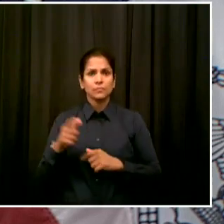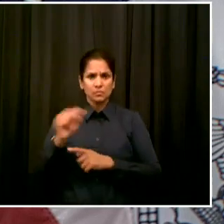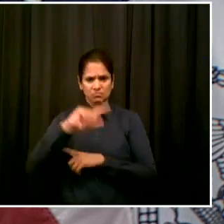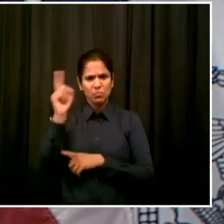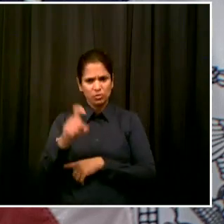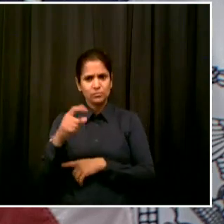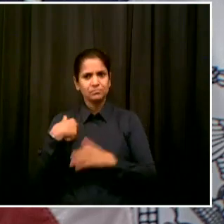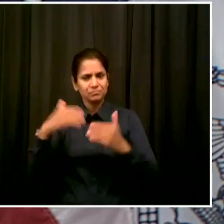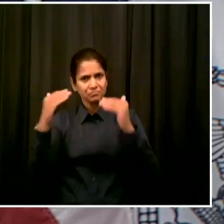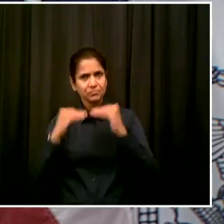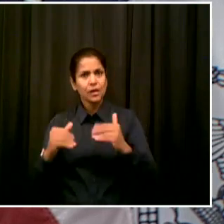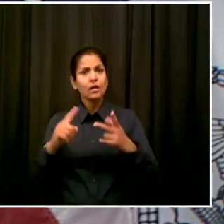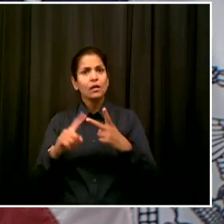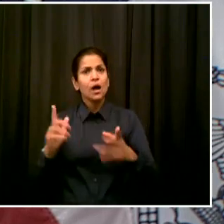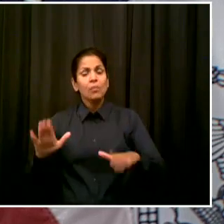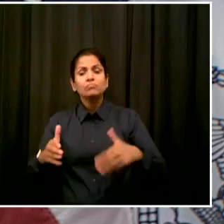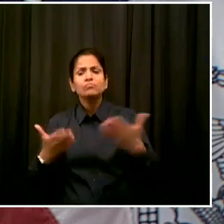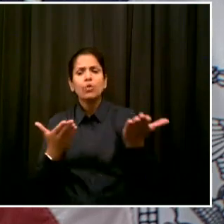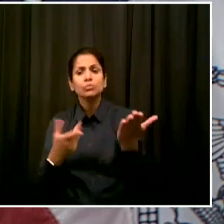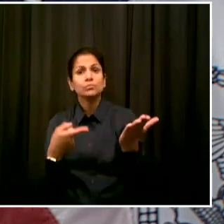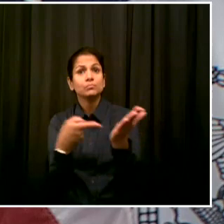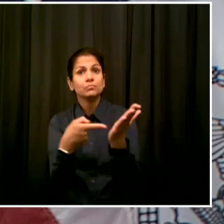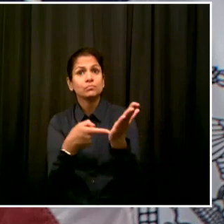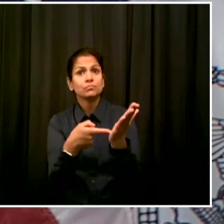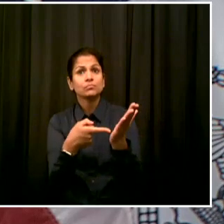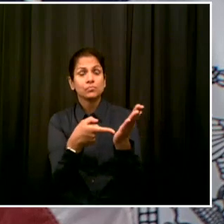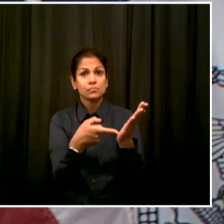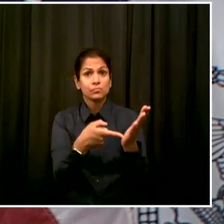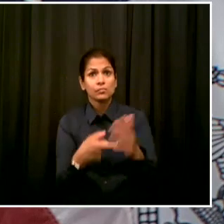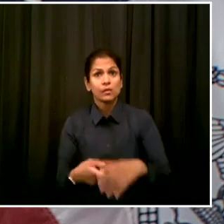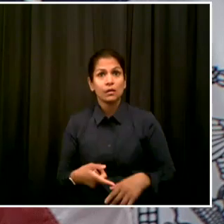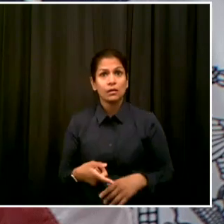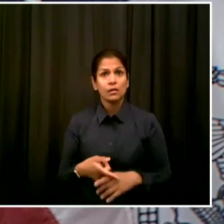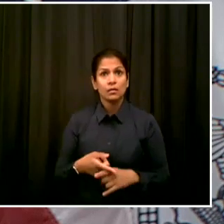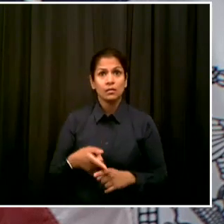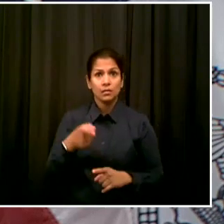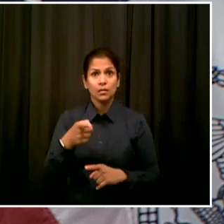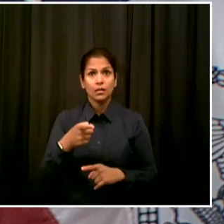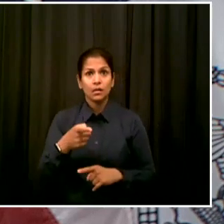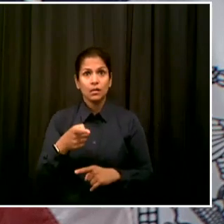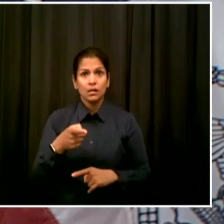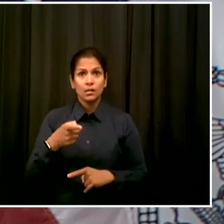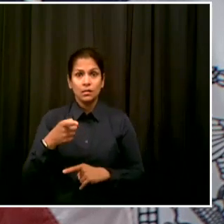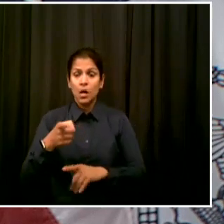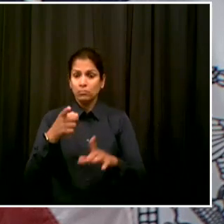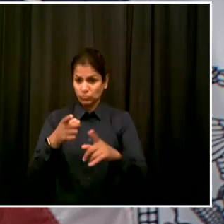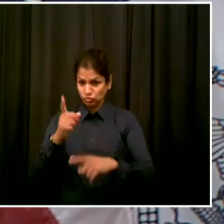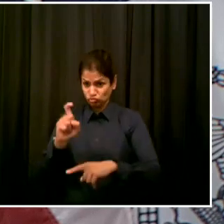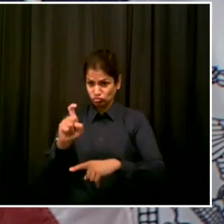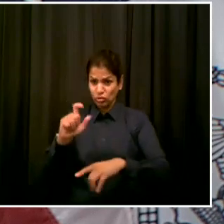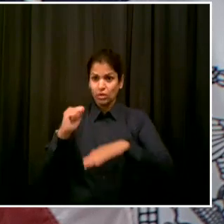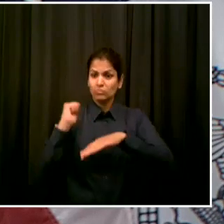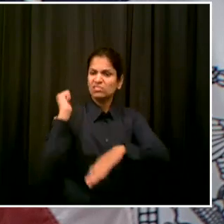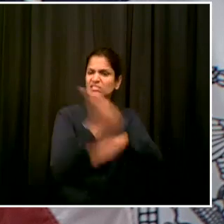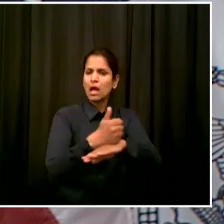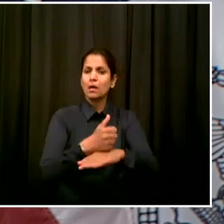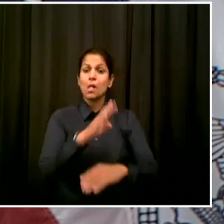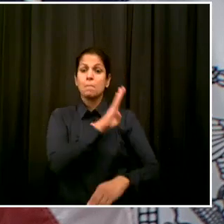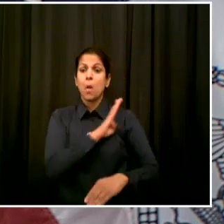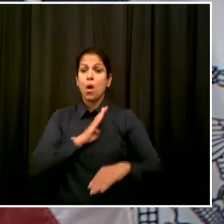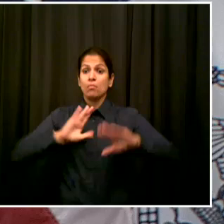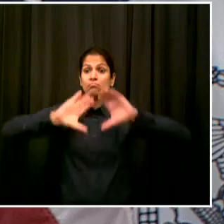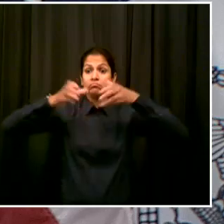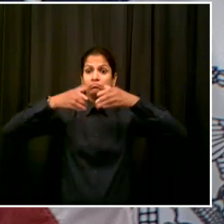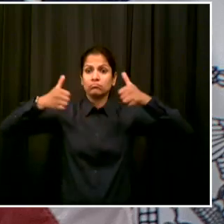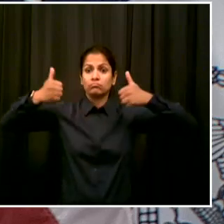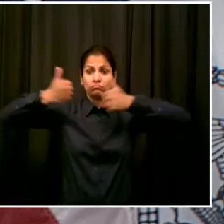feelings? Thank you, Marcia. It's such an important issue. Well, first of all, I thank the Attorney General for doing an investigation, which was obviously focused first and